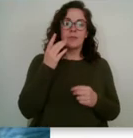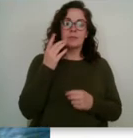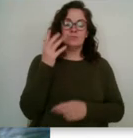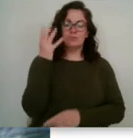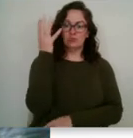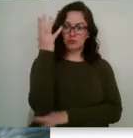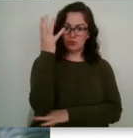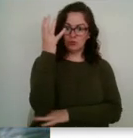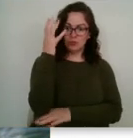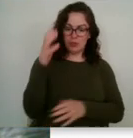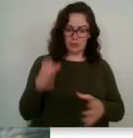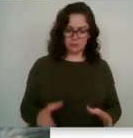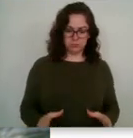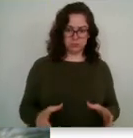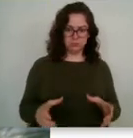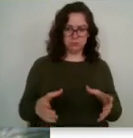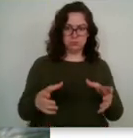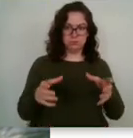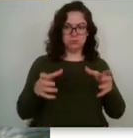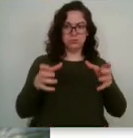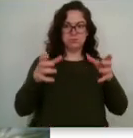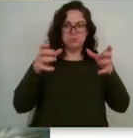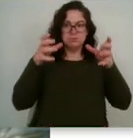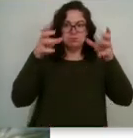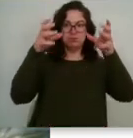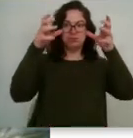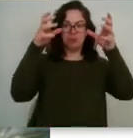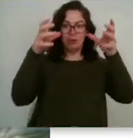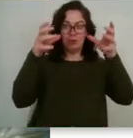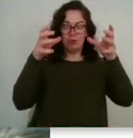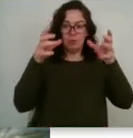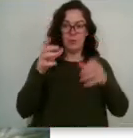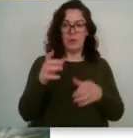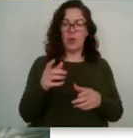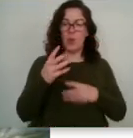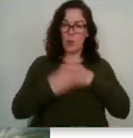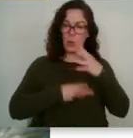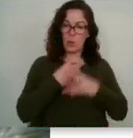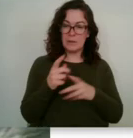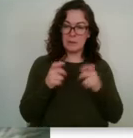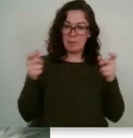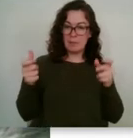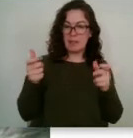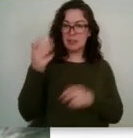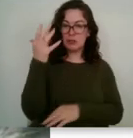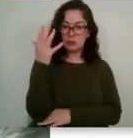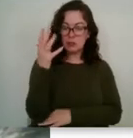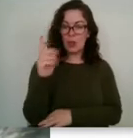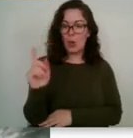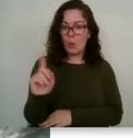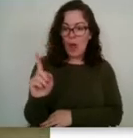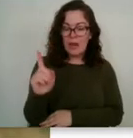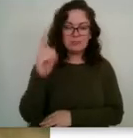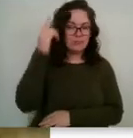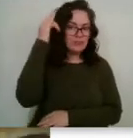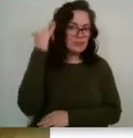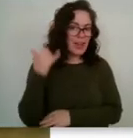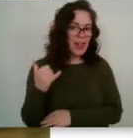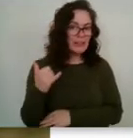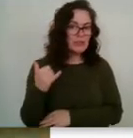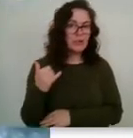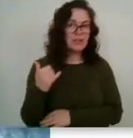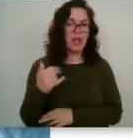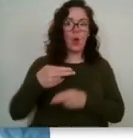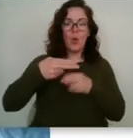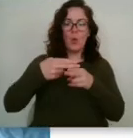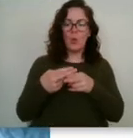The trunk of the world's largest tree, located in California, weighs as much as 200